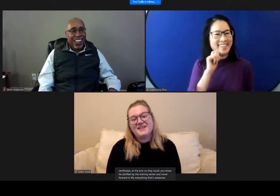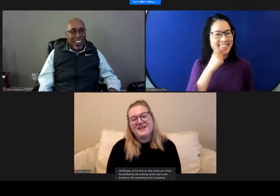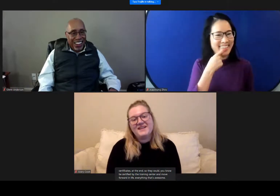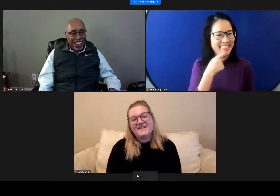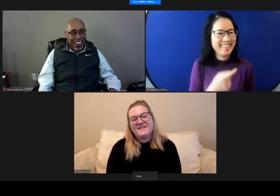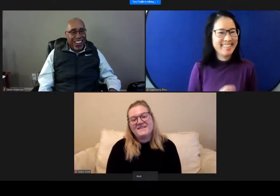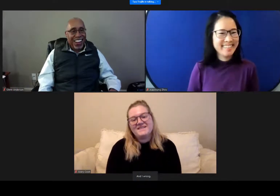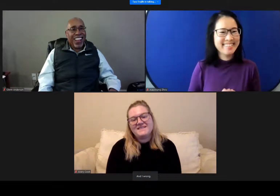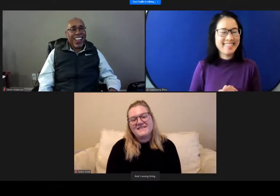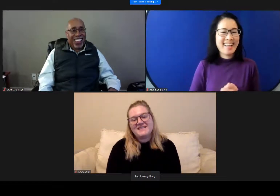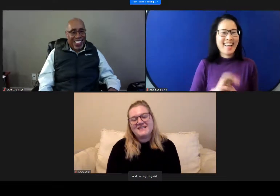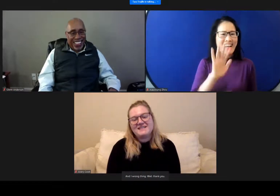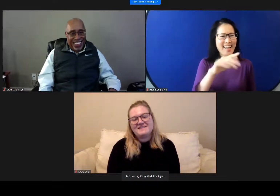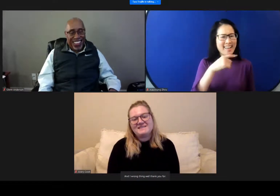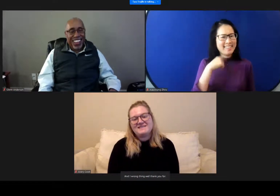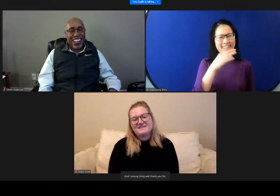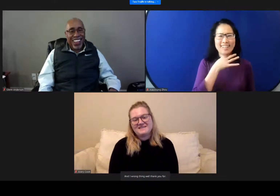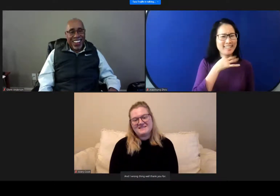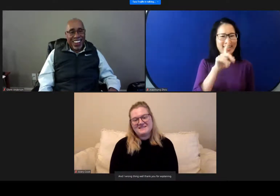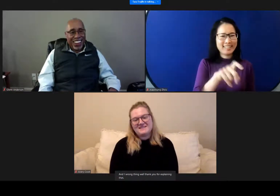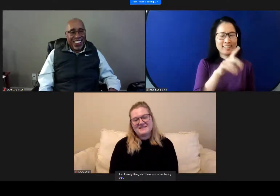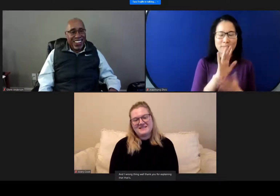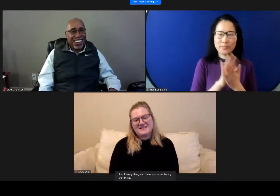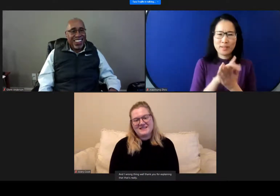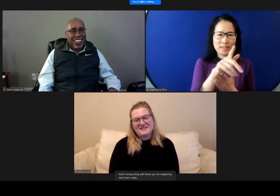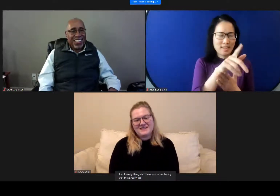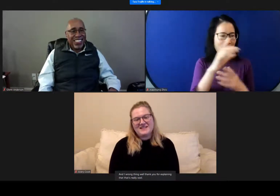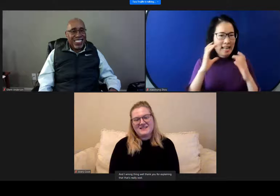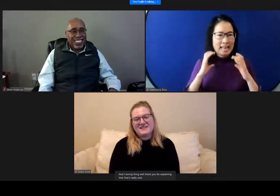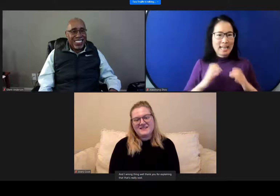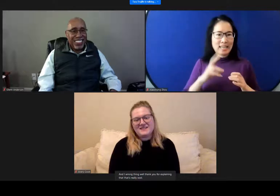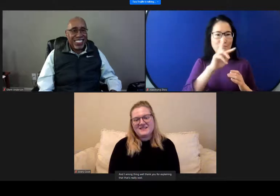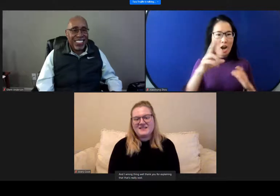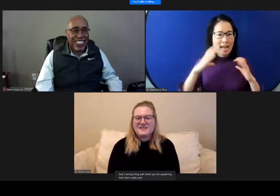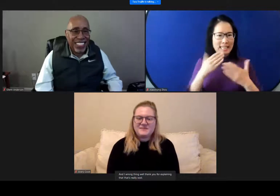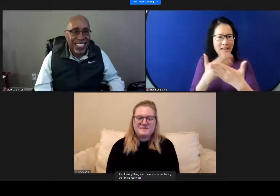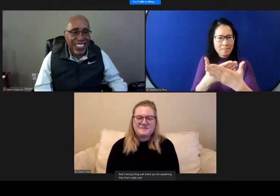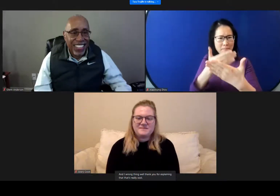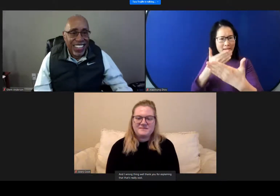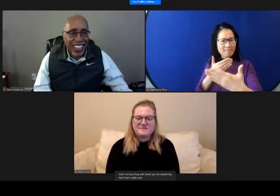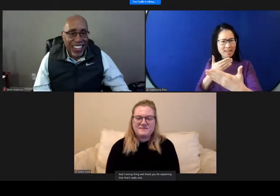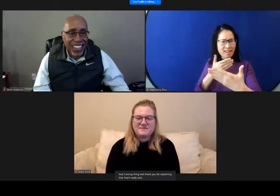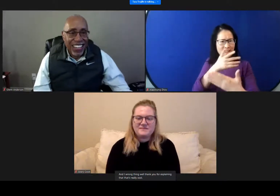And Xiaorong saying, well, thank you for explaining that. That's really cool.